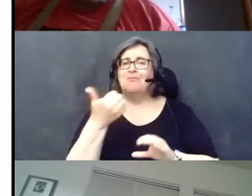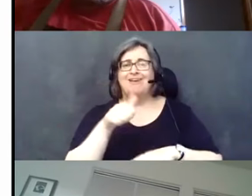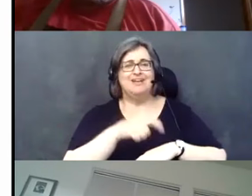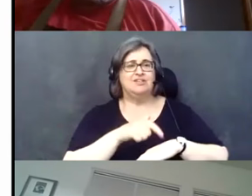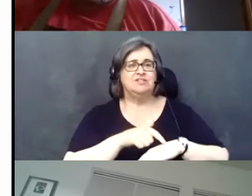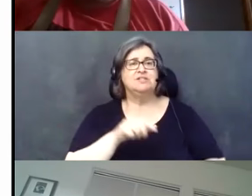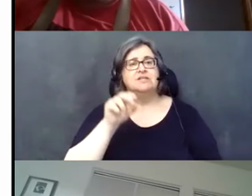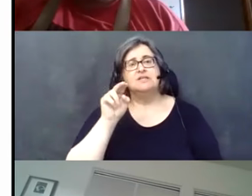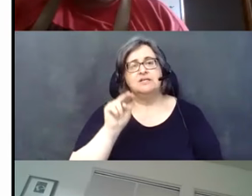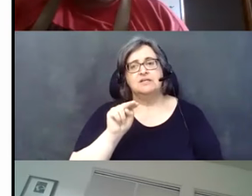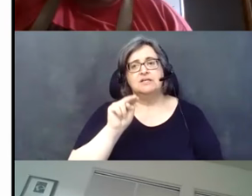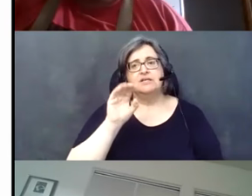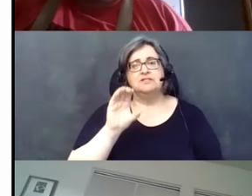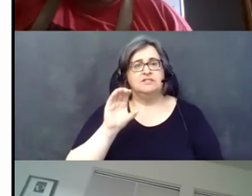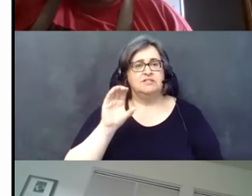at